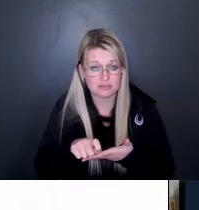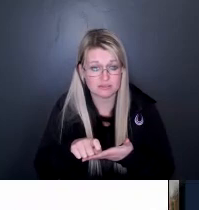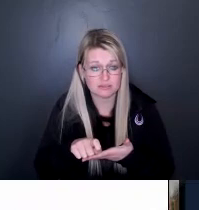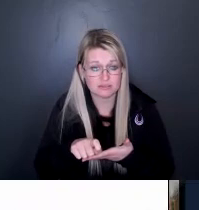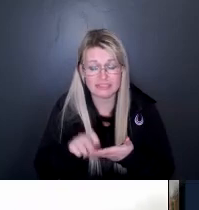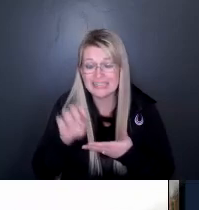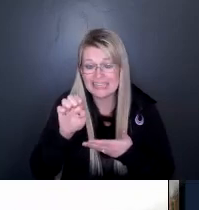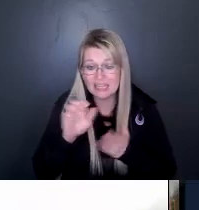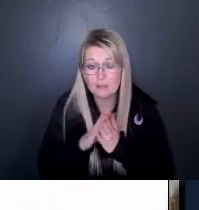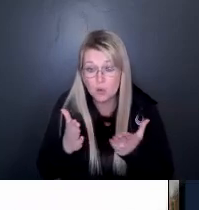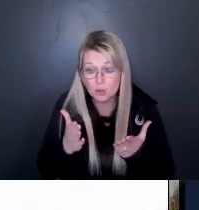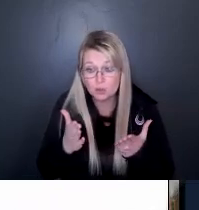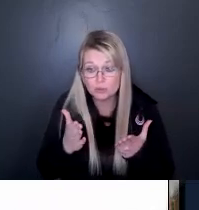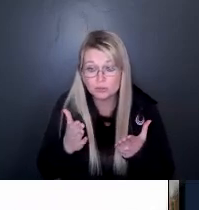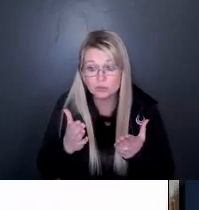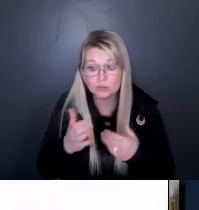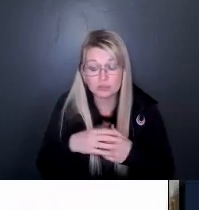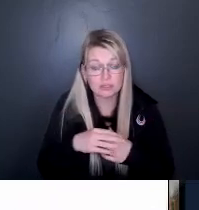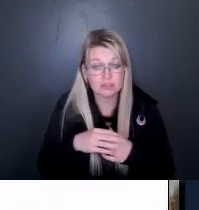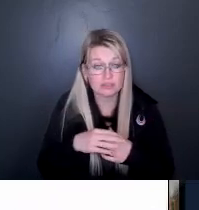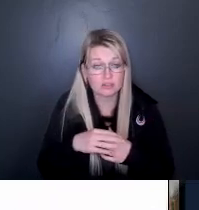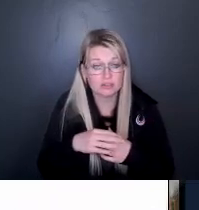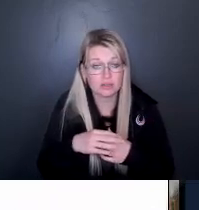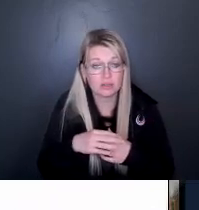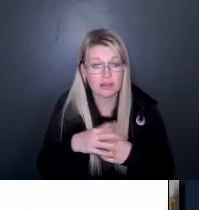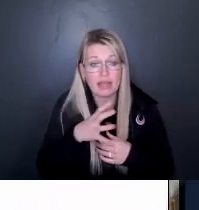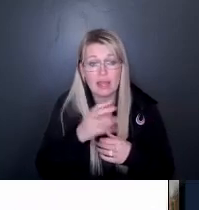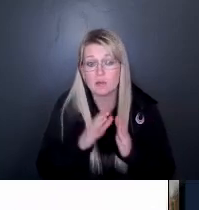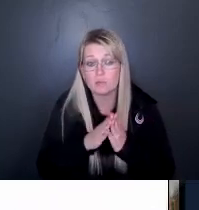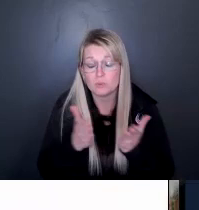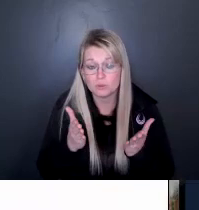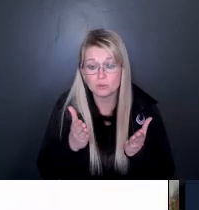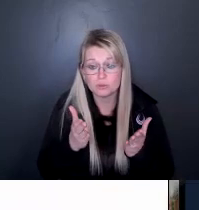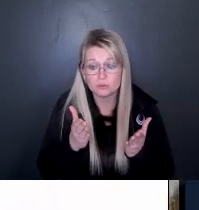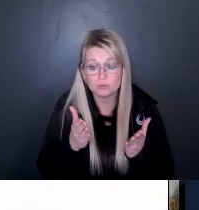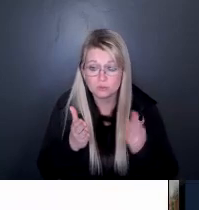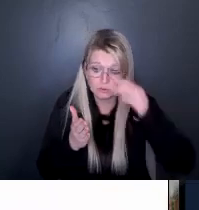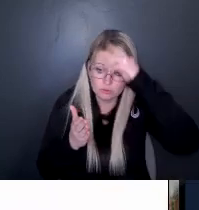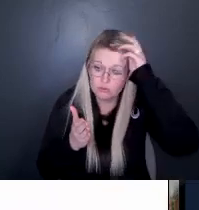e-books and also books of